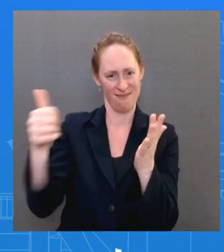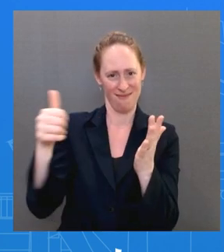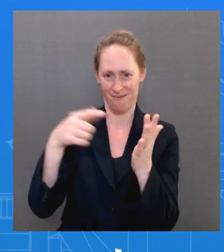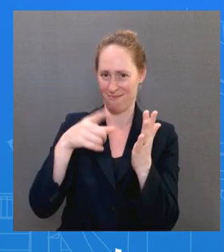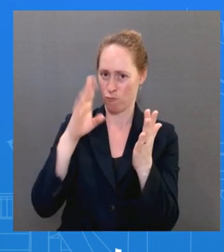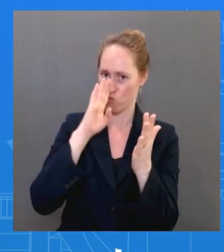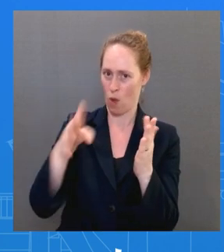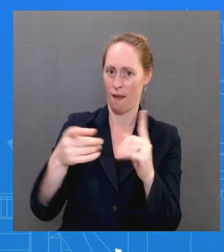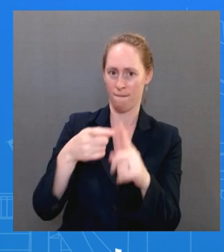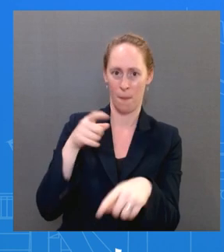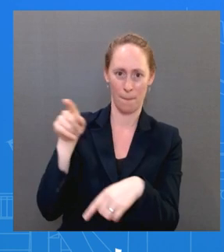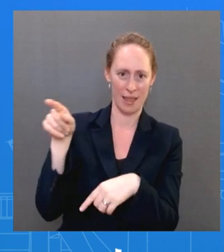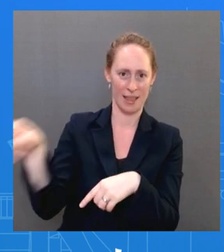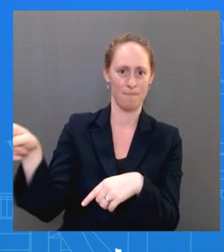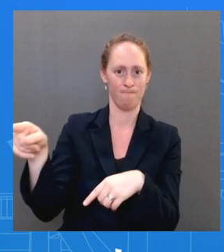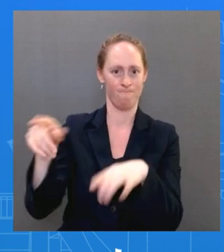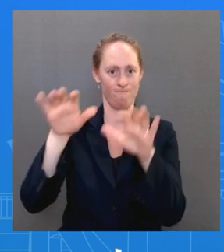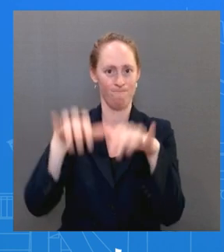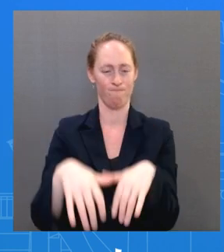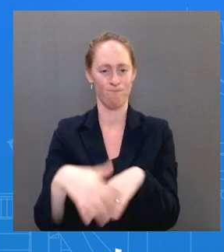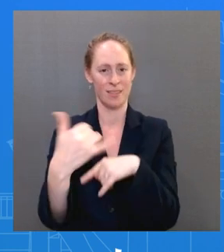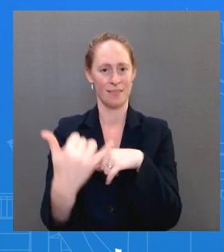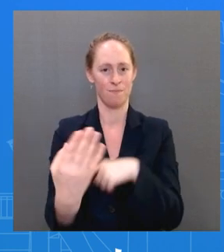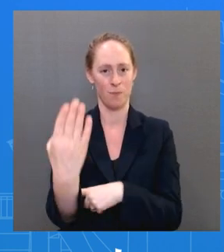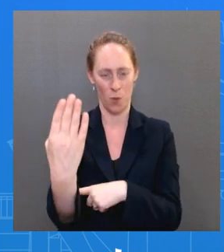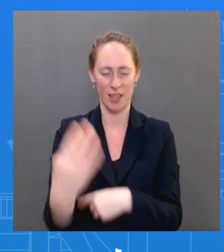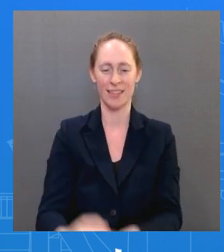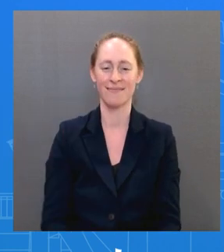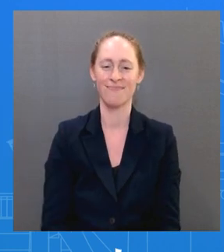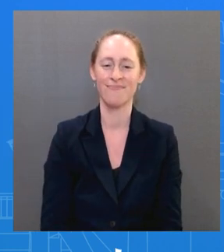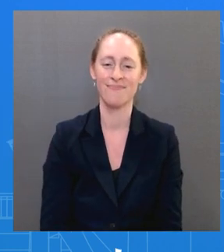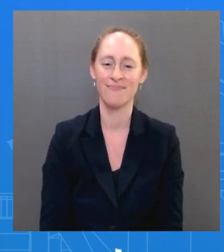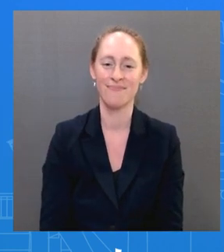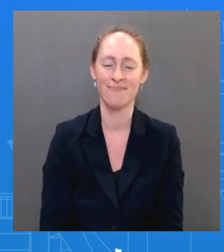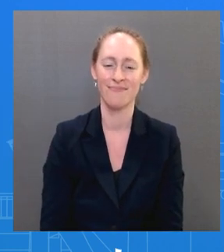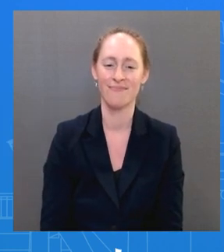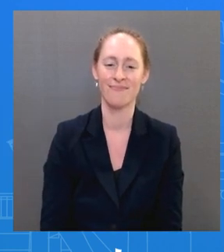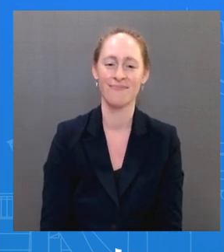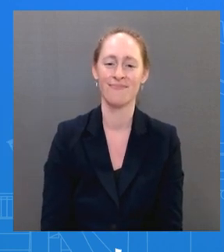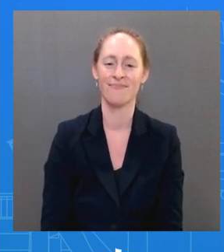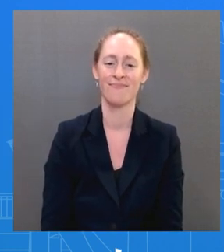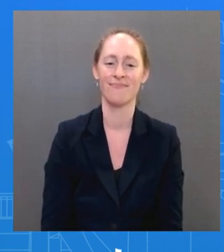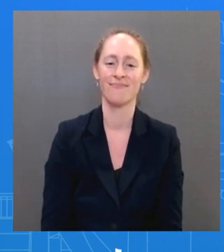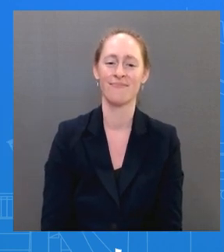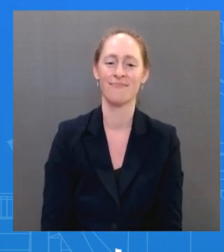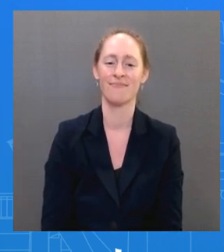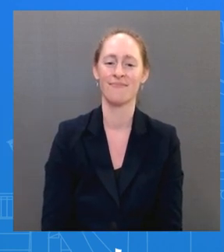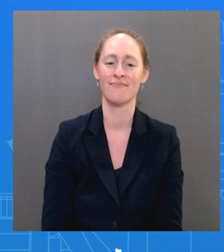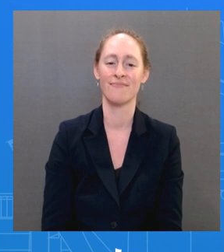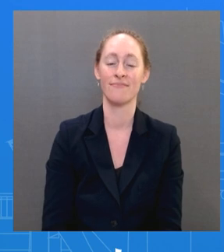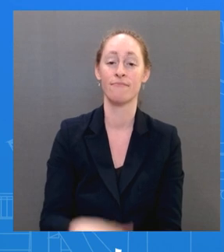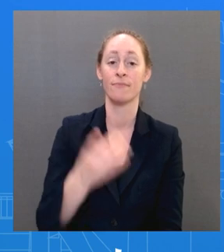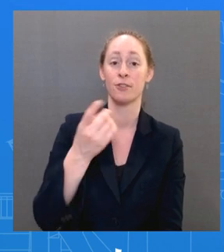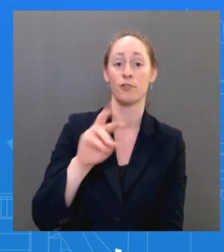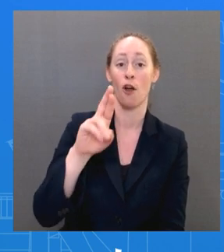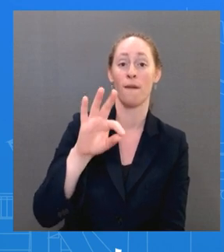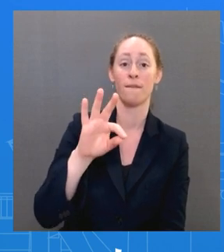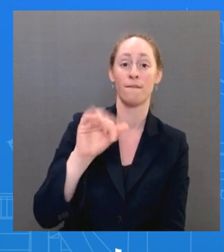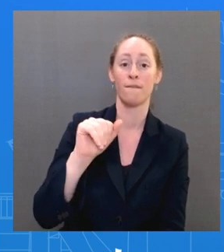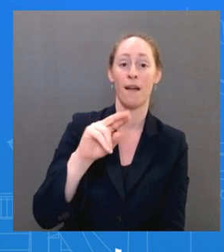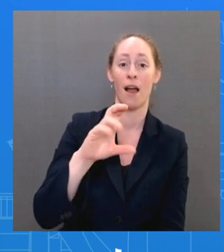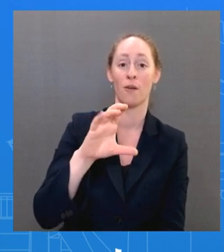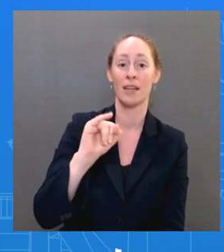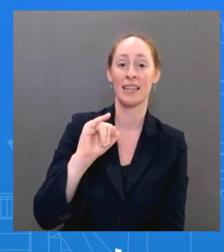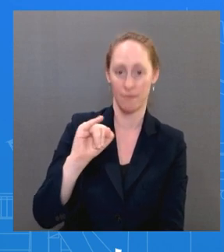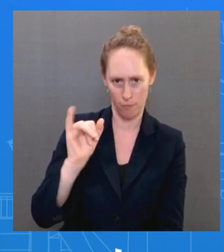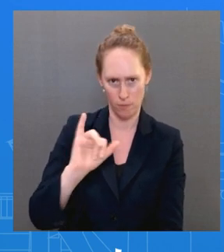He and Dr. Fauci, all of us talk multiple times during the day. Dr. Fauci is the president's chief medical advisor